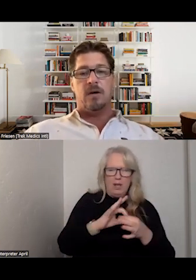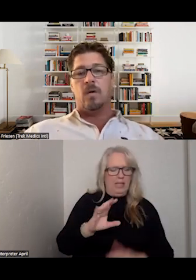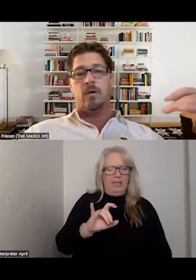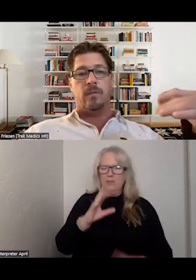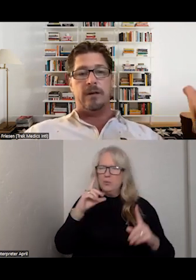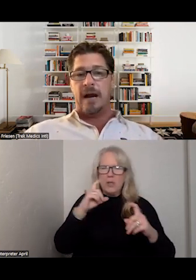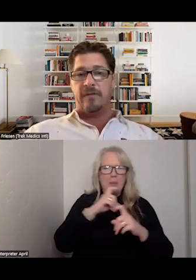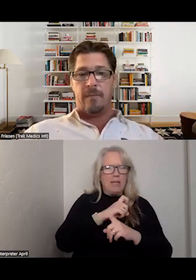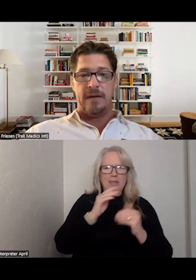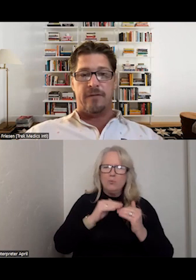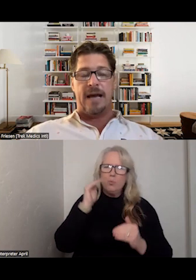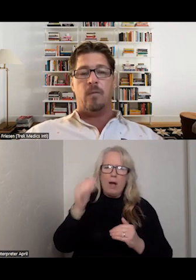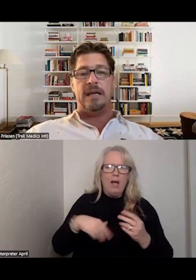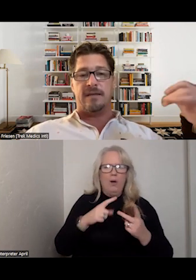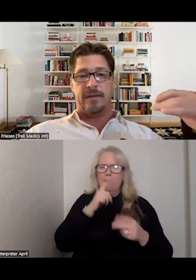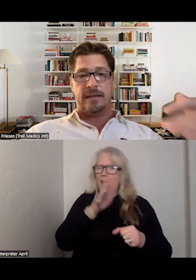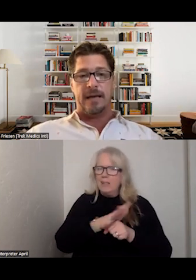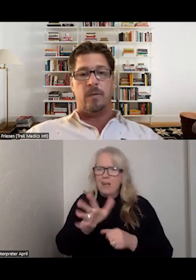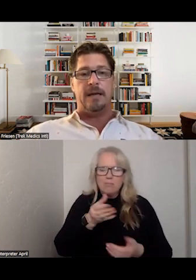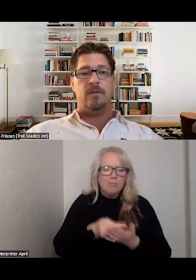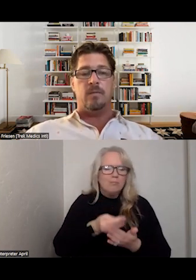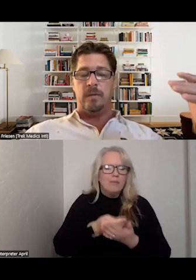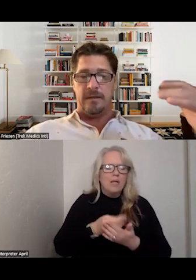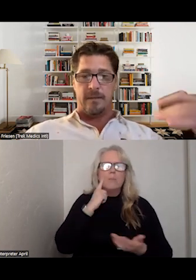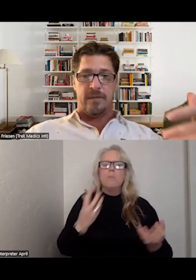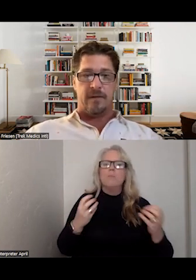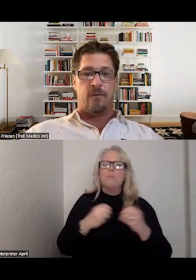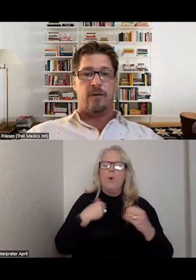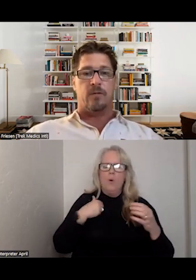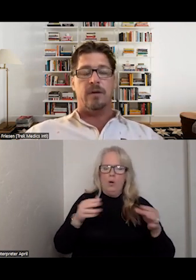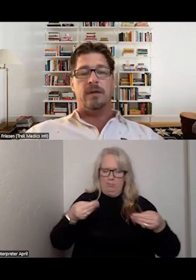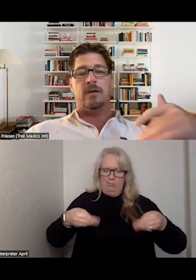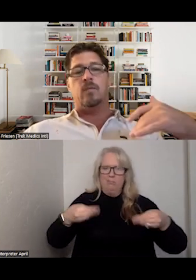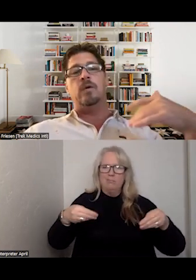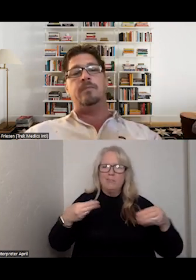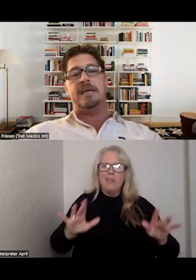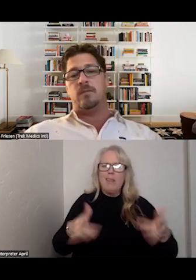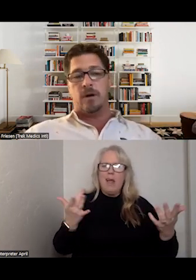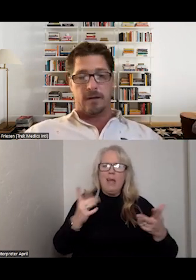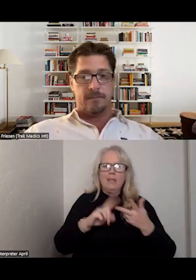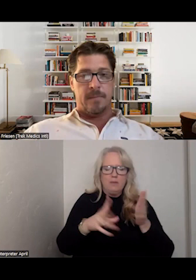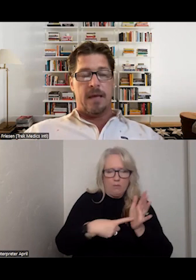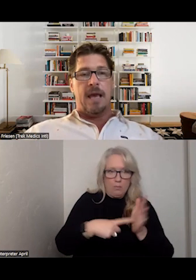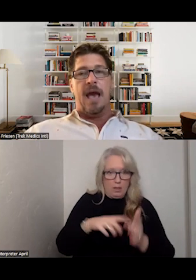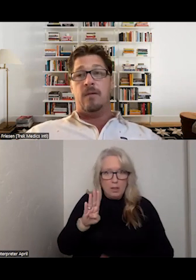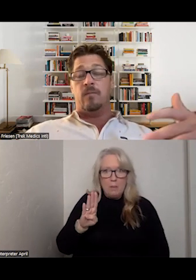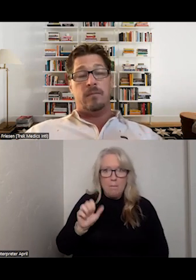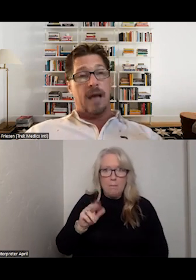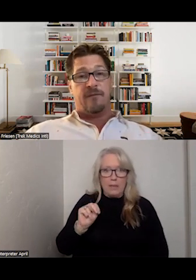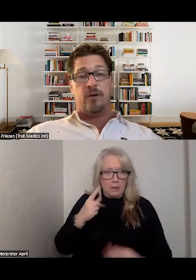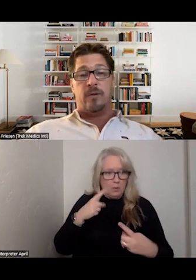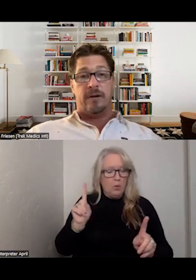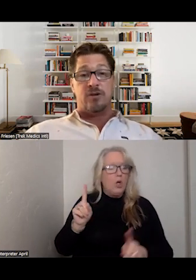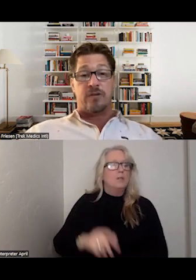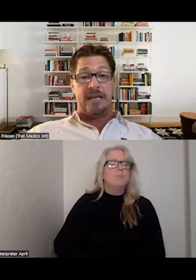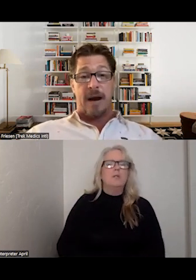complicated, or we don't have the money for that. We need something lightweight. We need something affordable. Will Beacon work? And